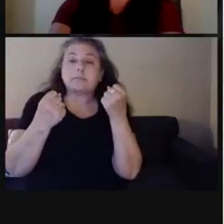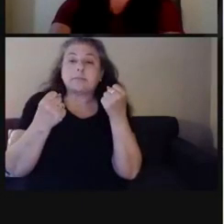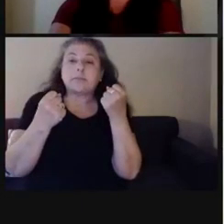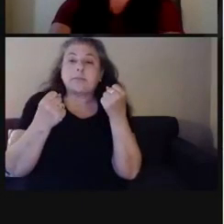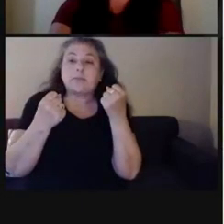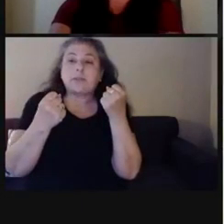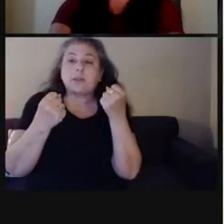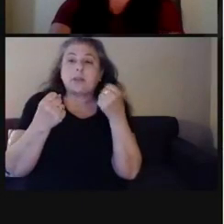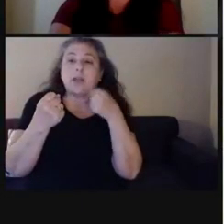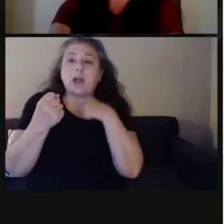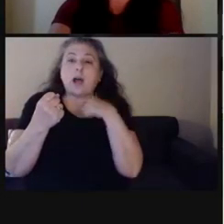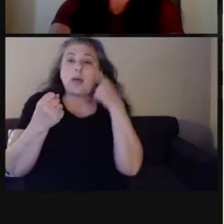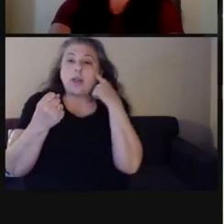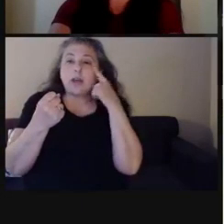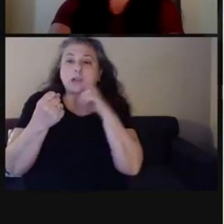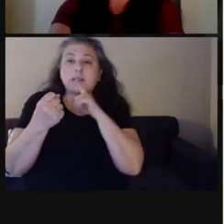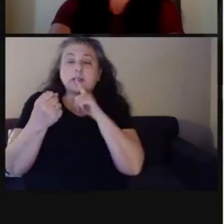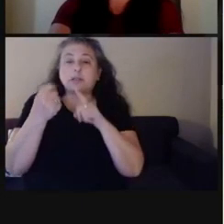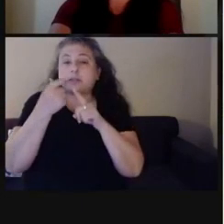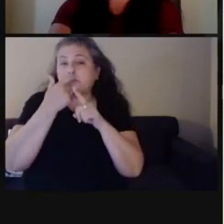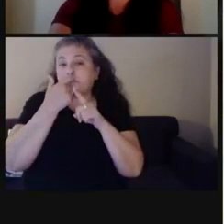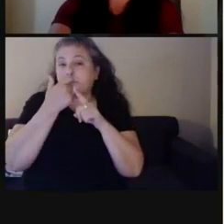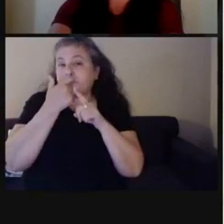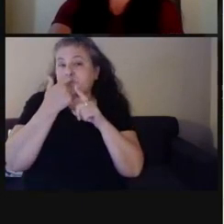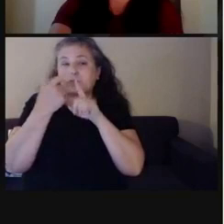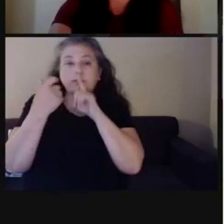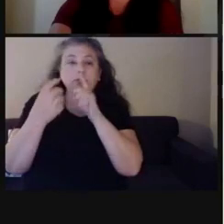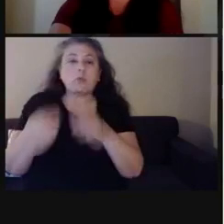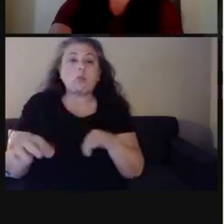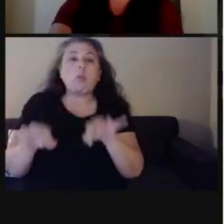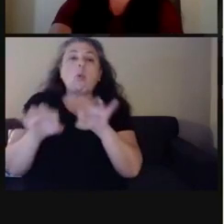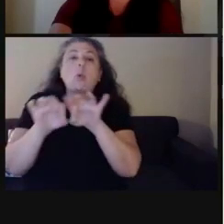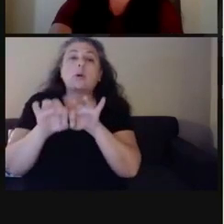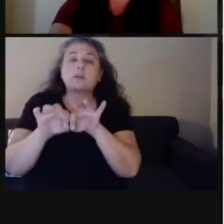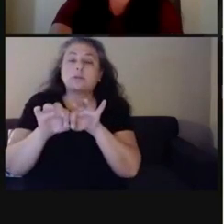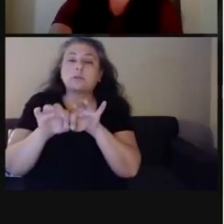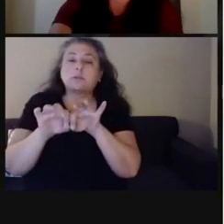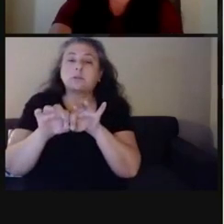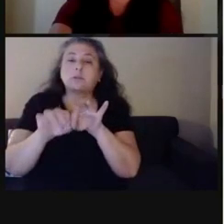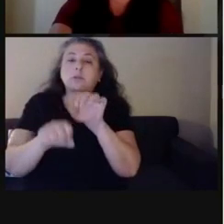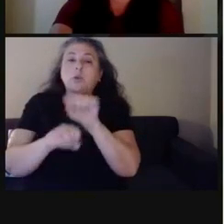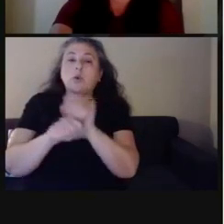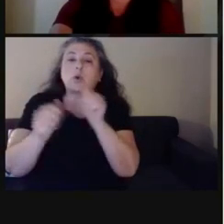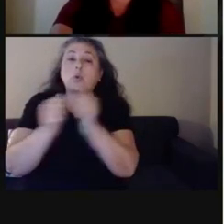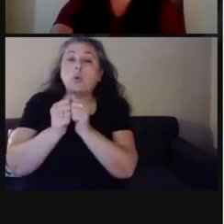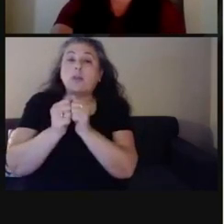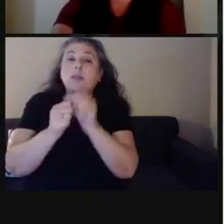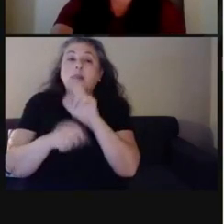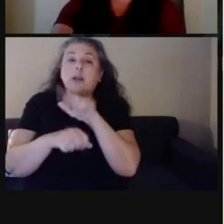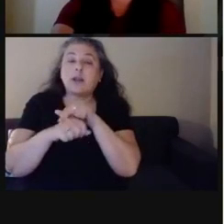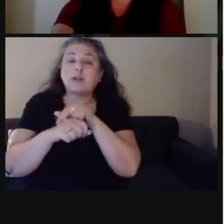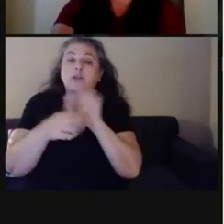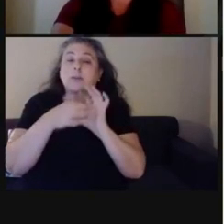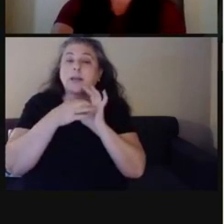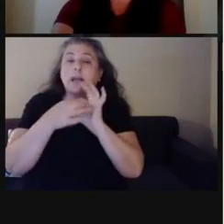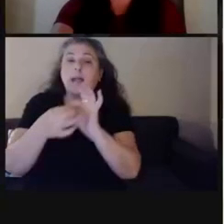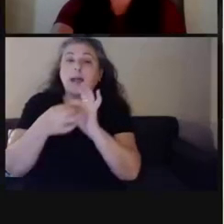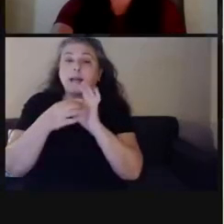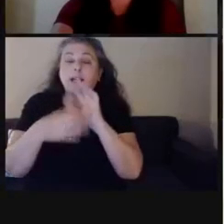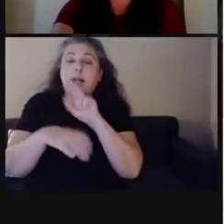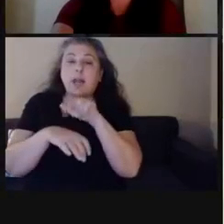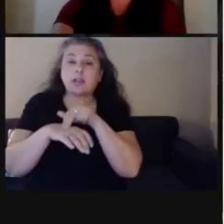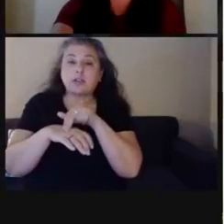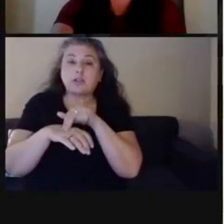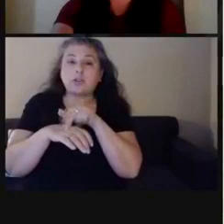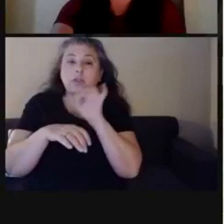I think it's important to work with nature, to be connected to nature.